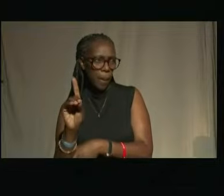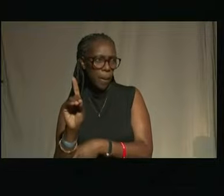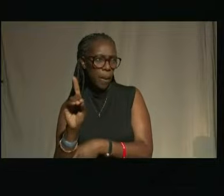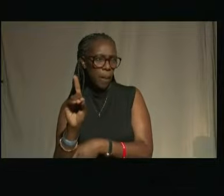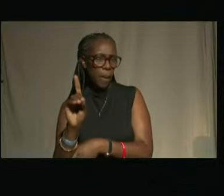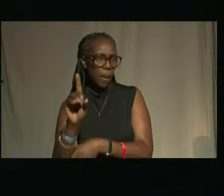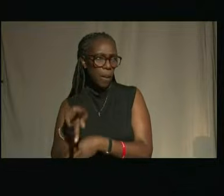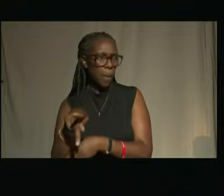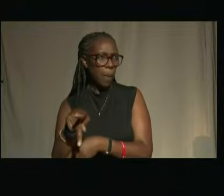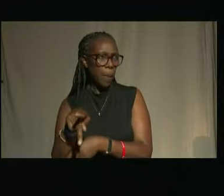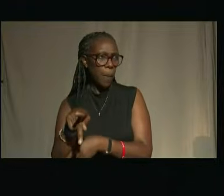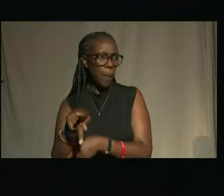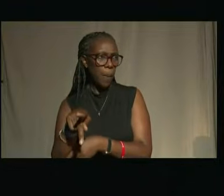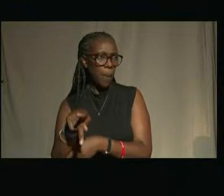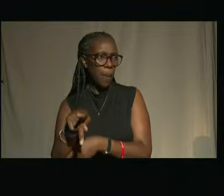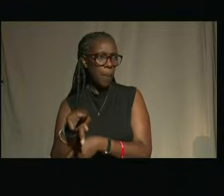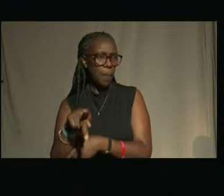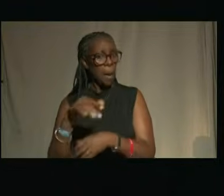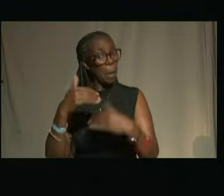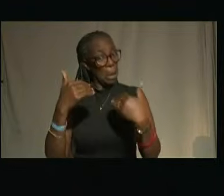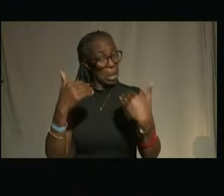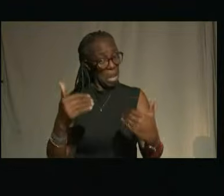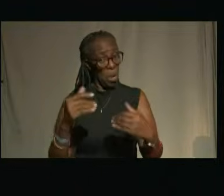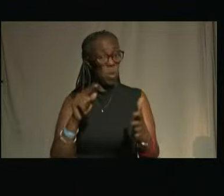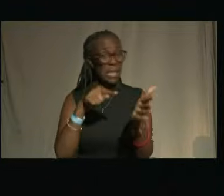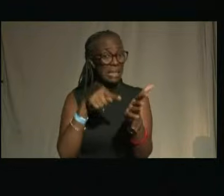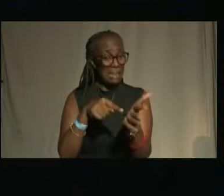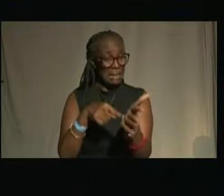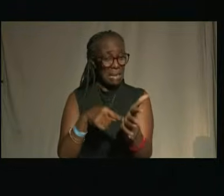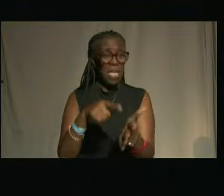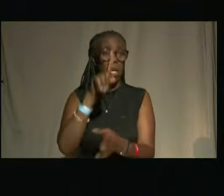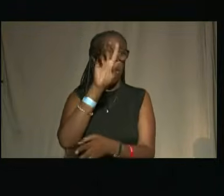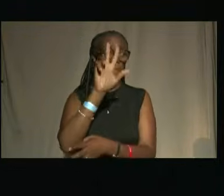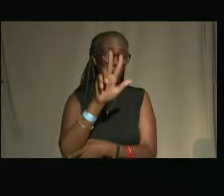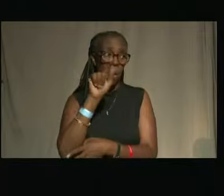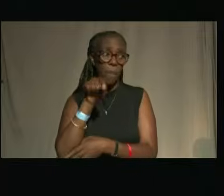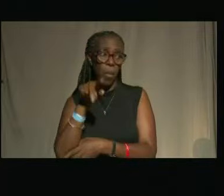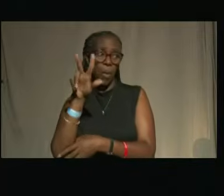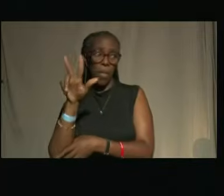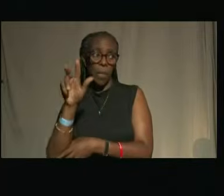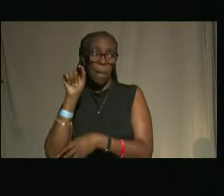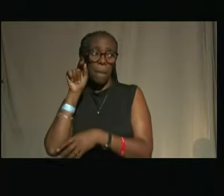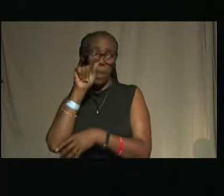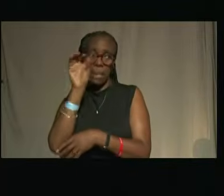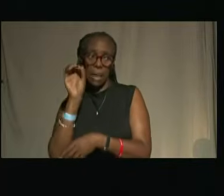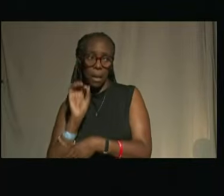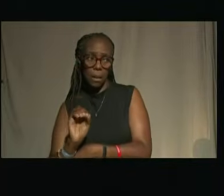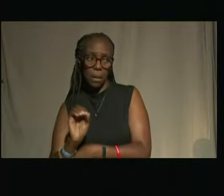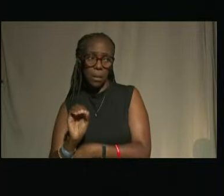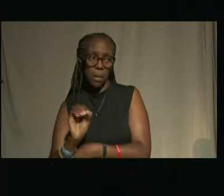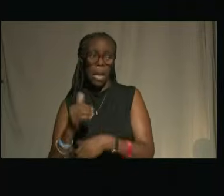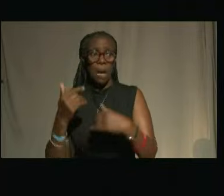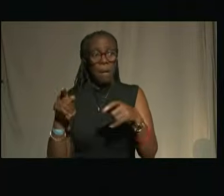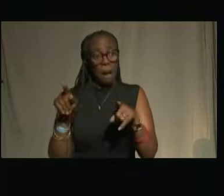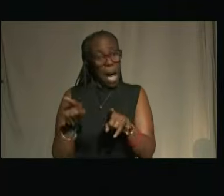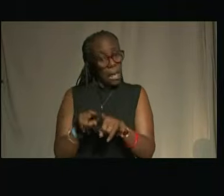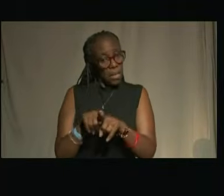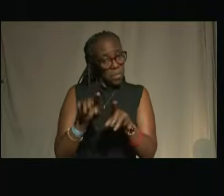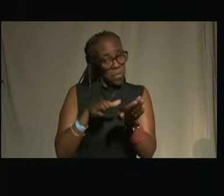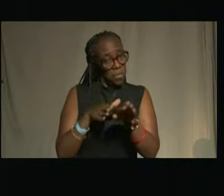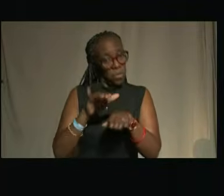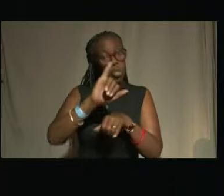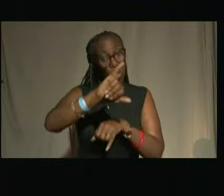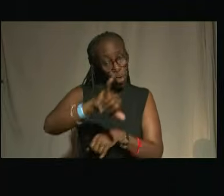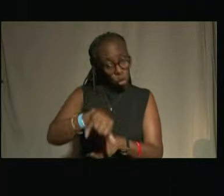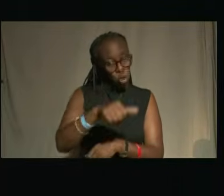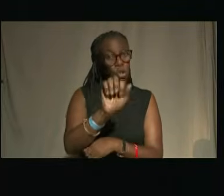24-25. Unemployment now stands at just 3.3%. According to Statin, as of July this year, Jamaica's